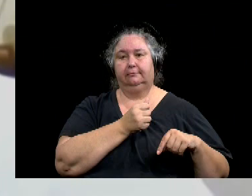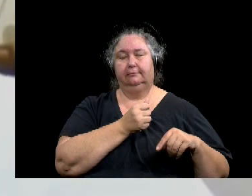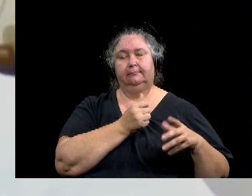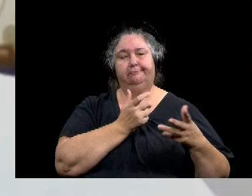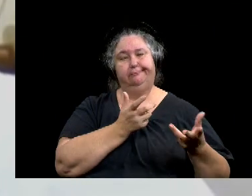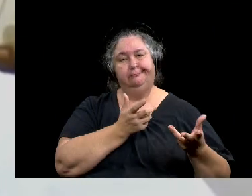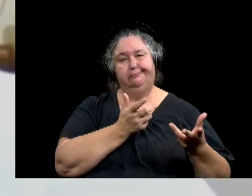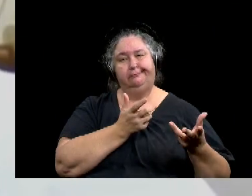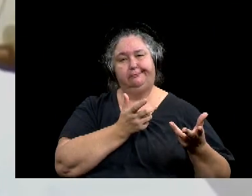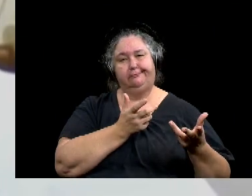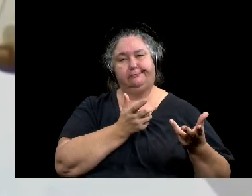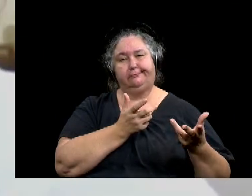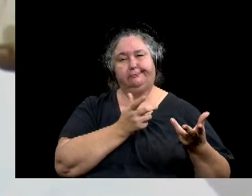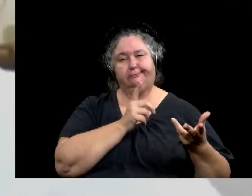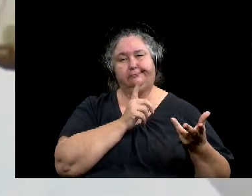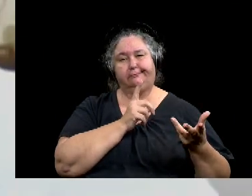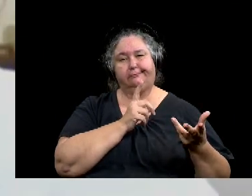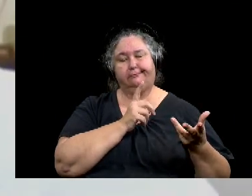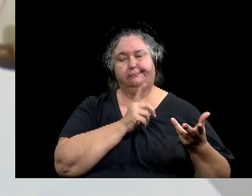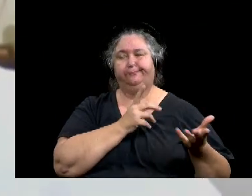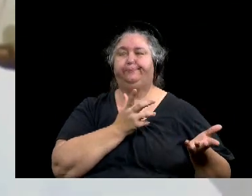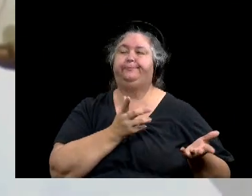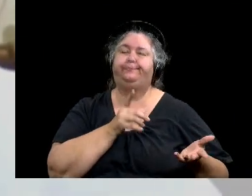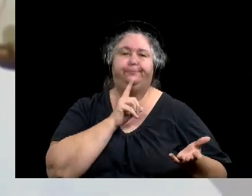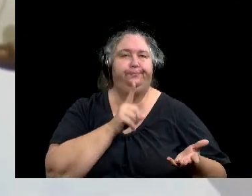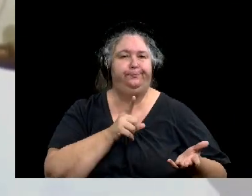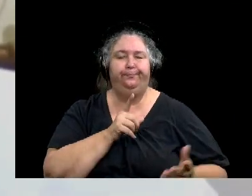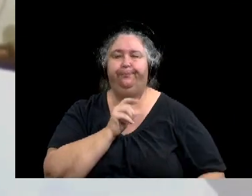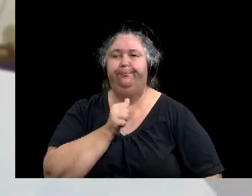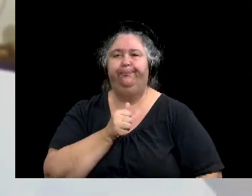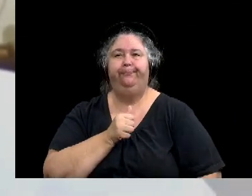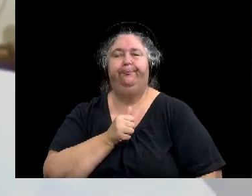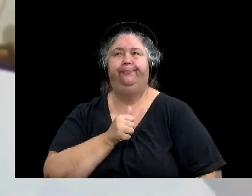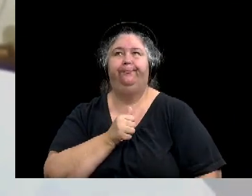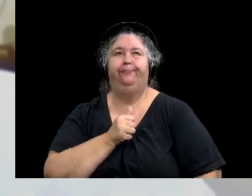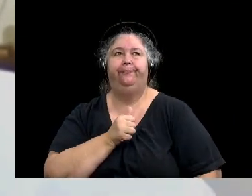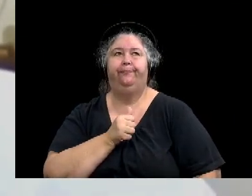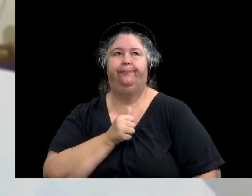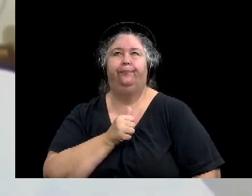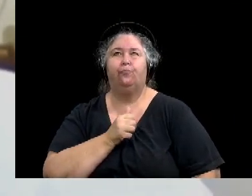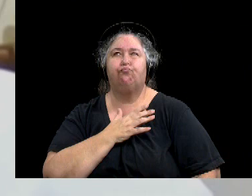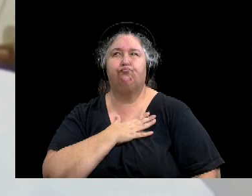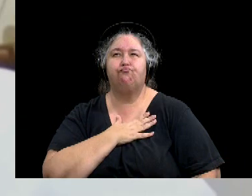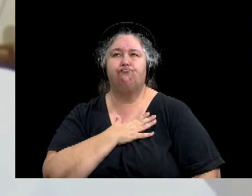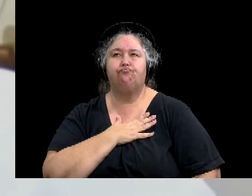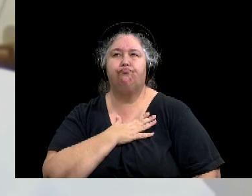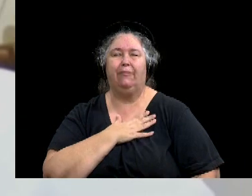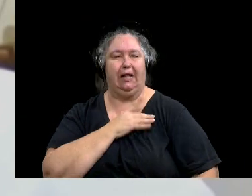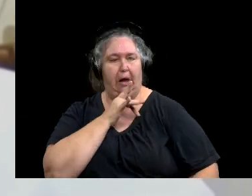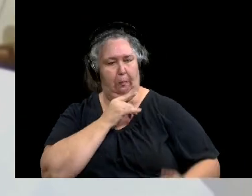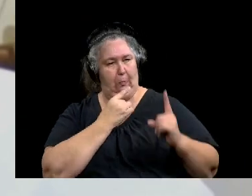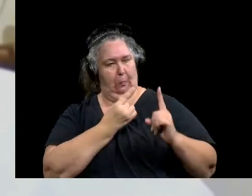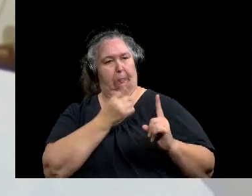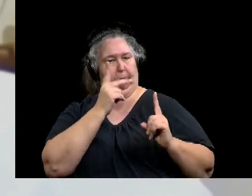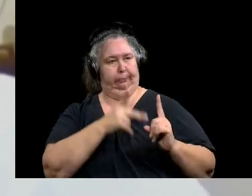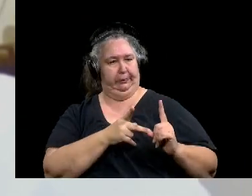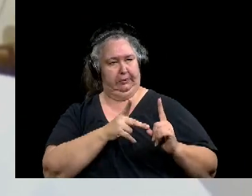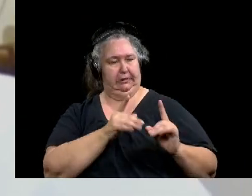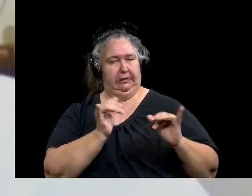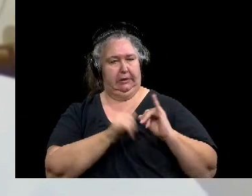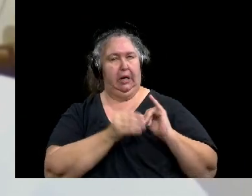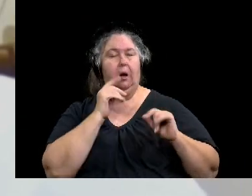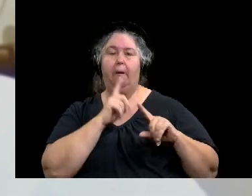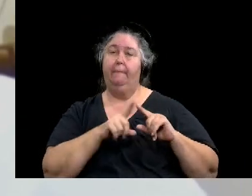it's really not the sum total of the story. And given the very high risk